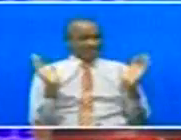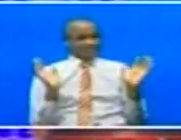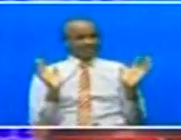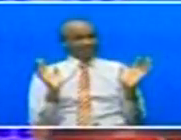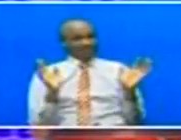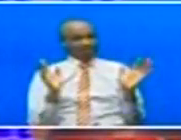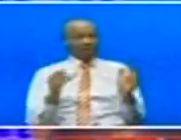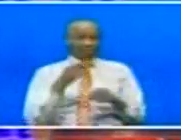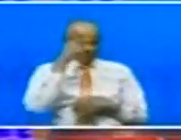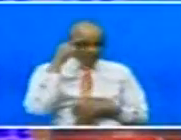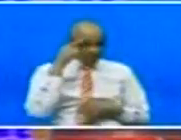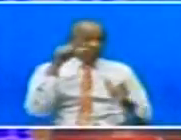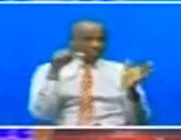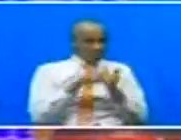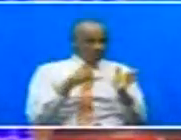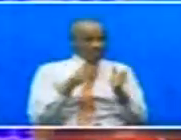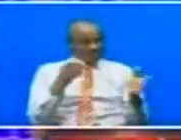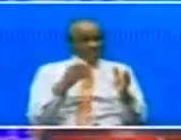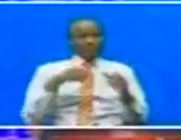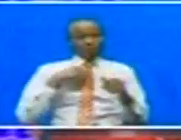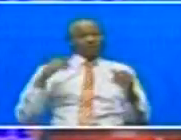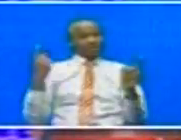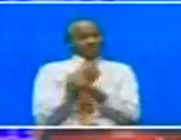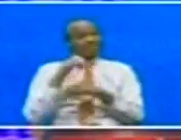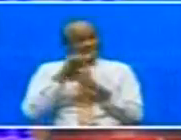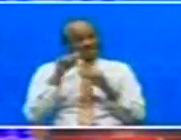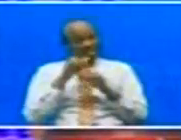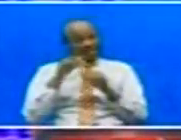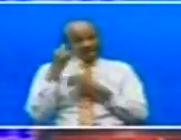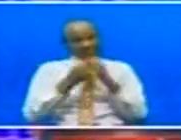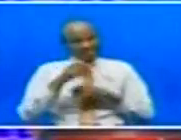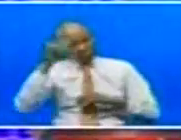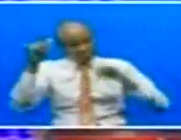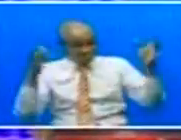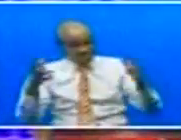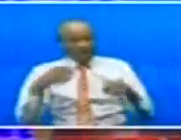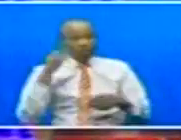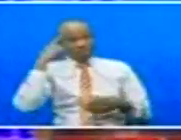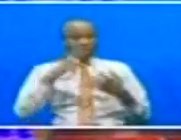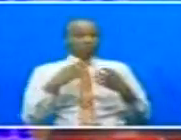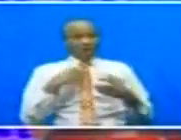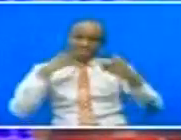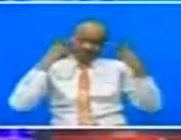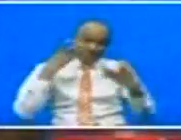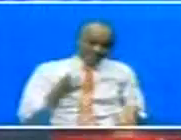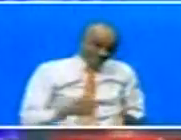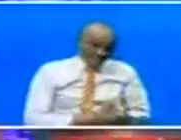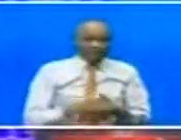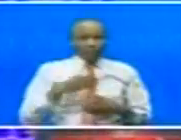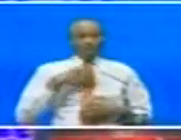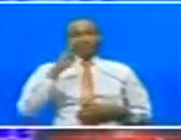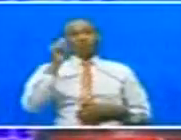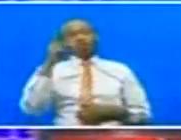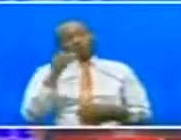because the problem may be externalized by way of saying, oh, we have Al-Shabaab, we even have Boko Haram